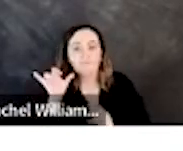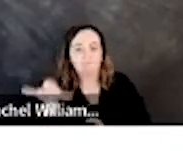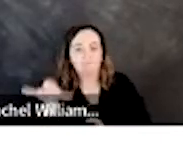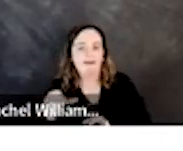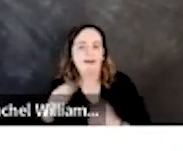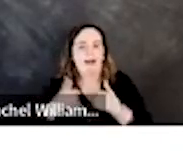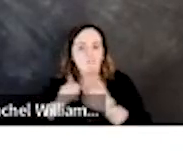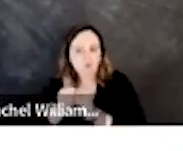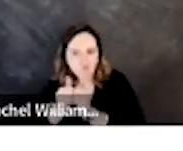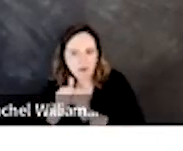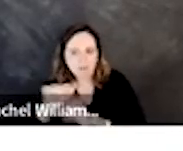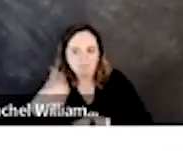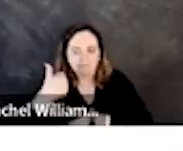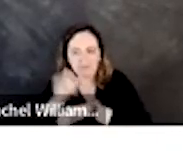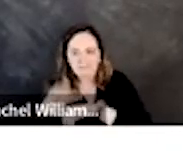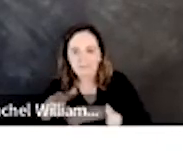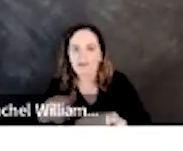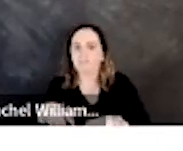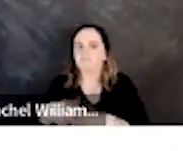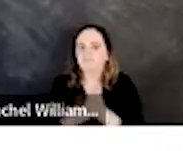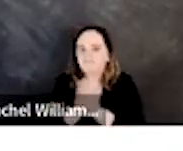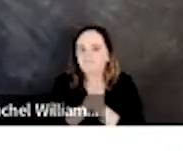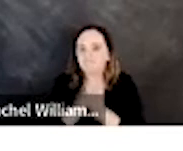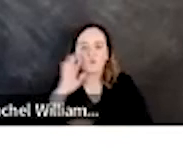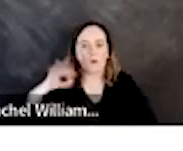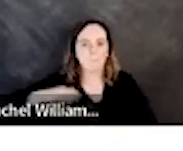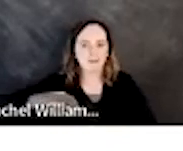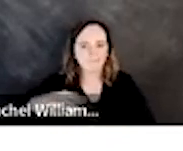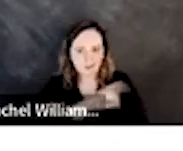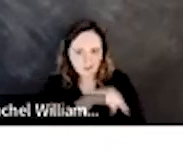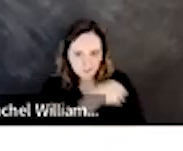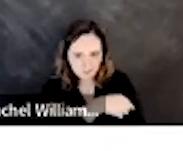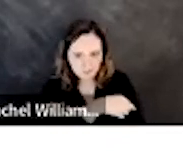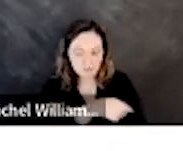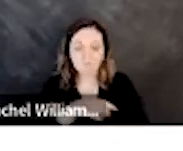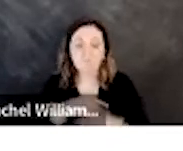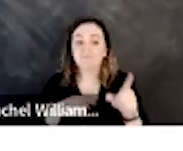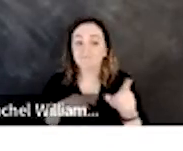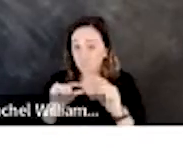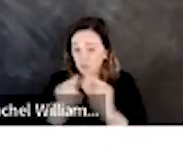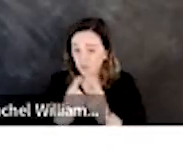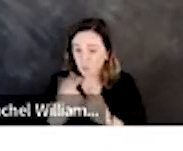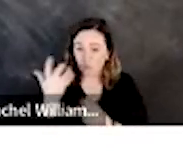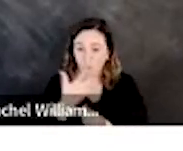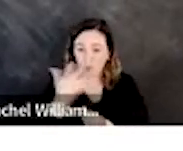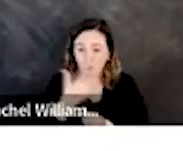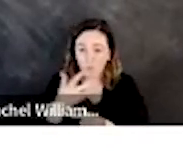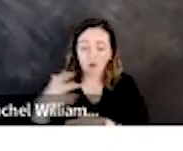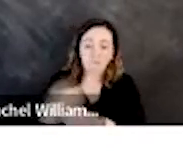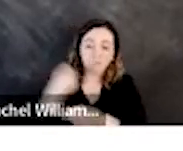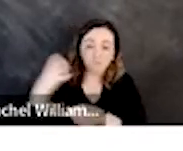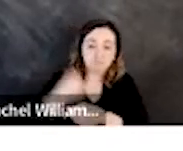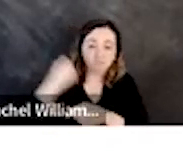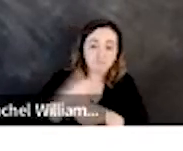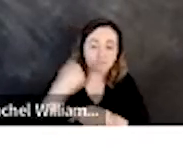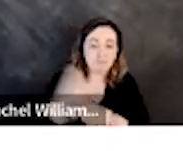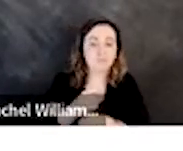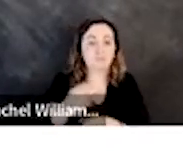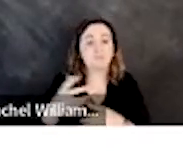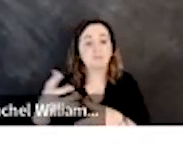Over the past two decades, Park Scholars have earned many prestigious national awards, including the